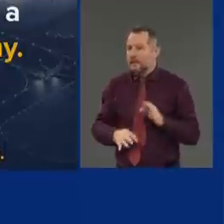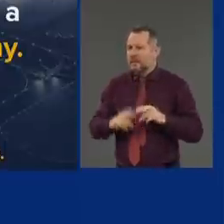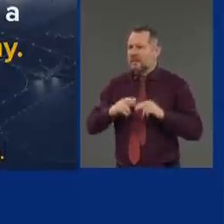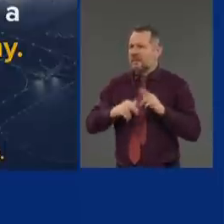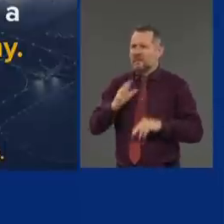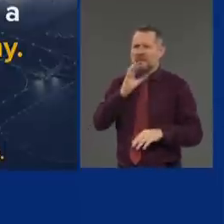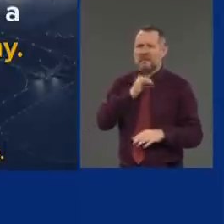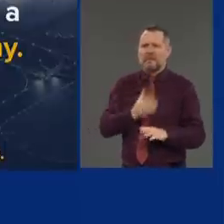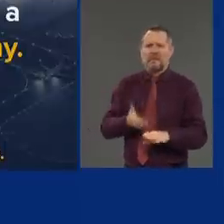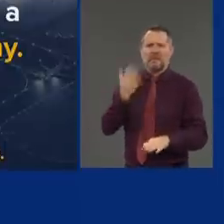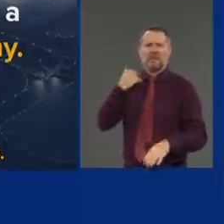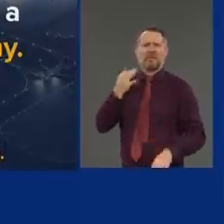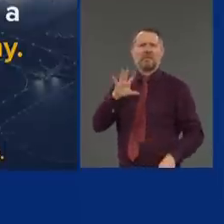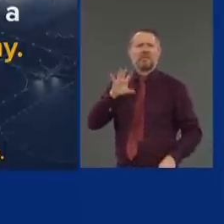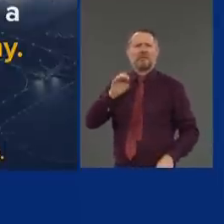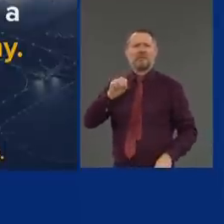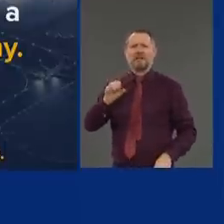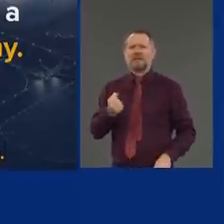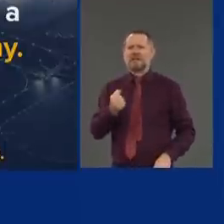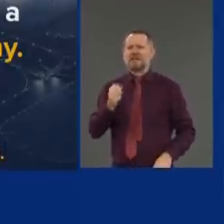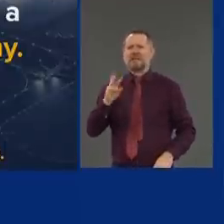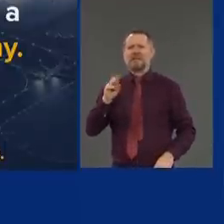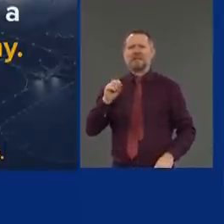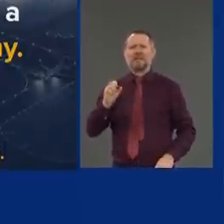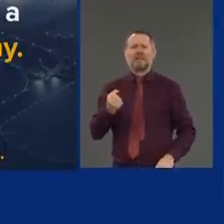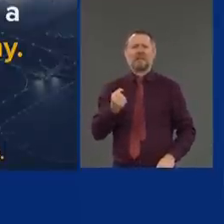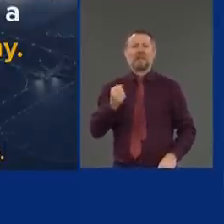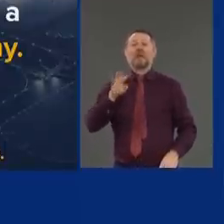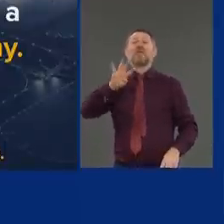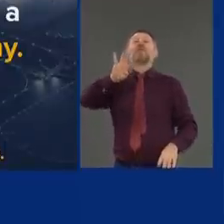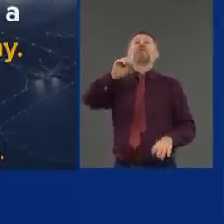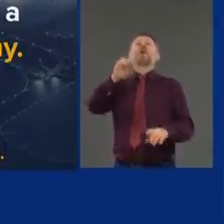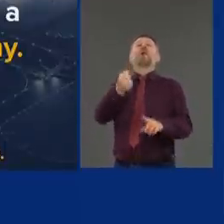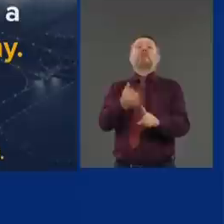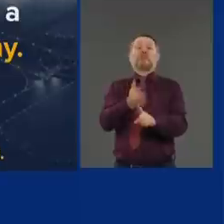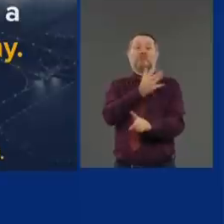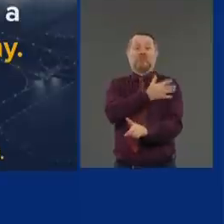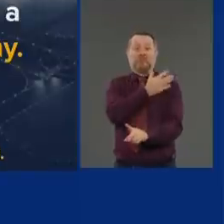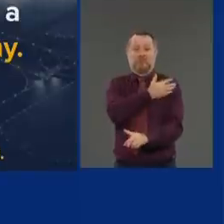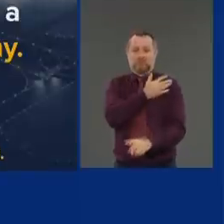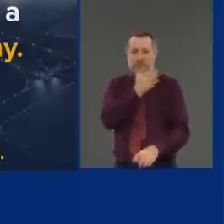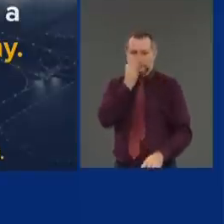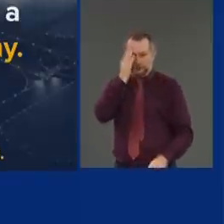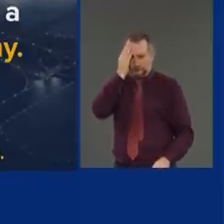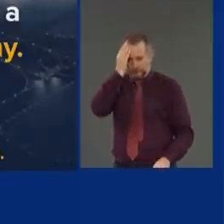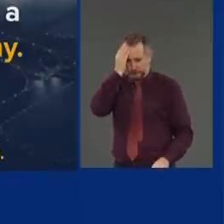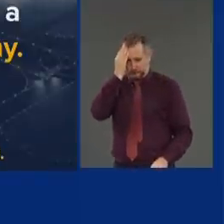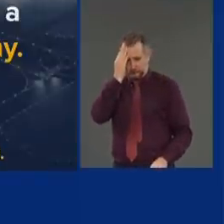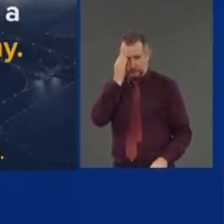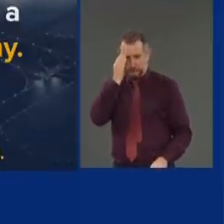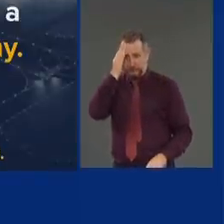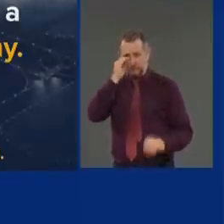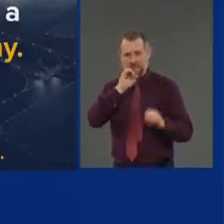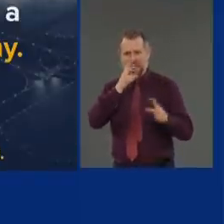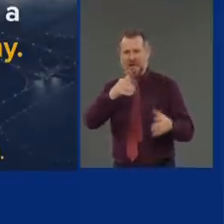40s. And it was just so apparent how other nations were outpacing